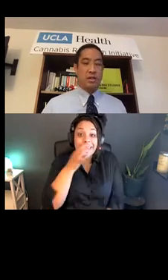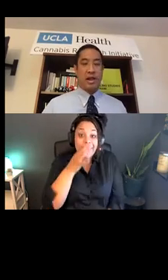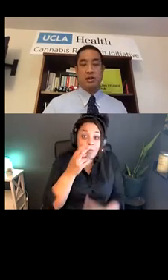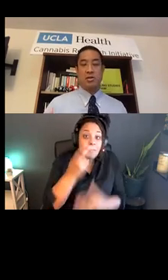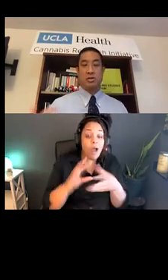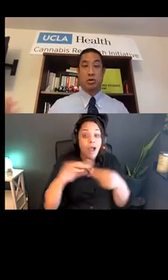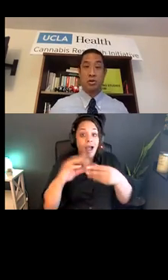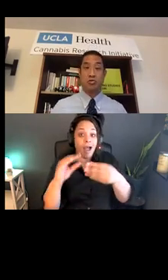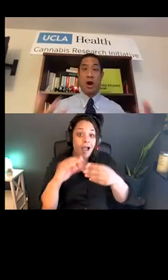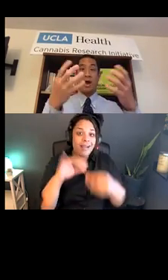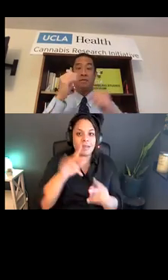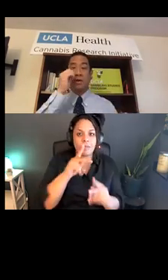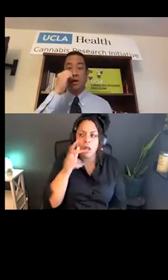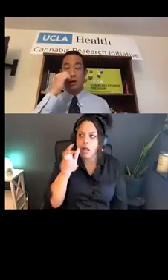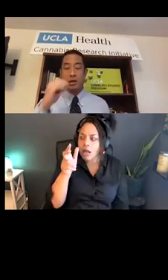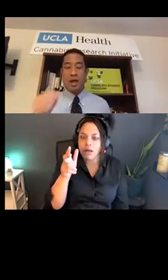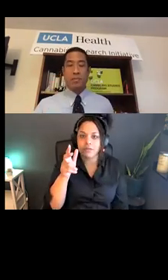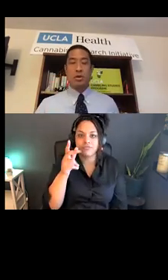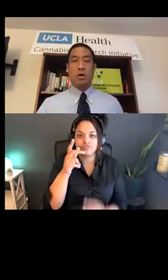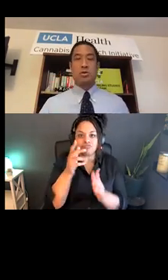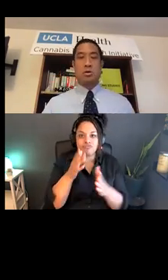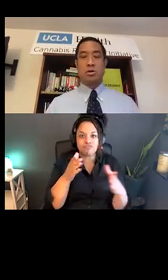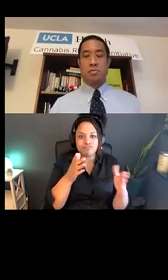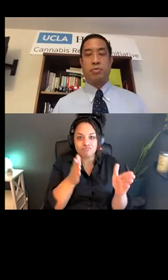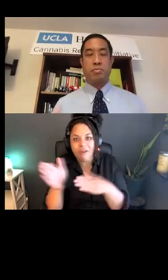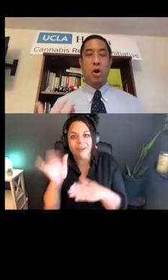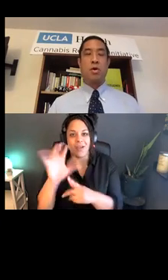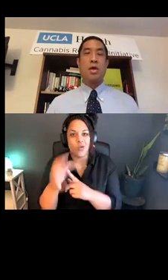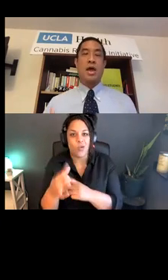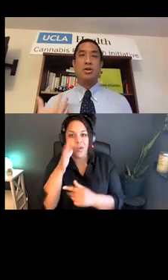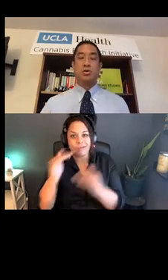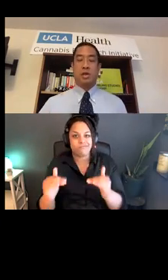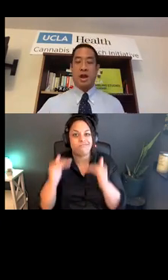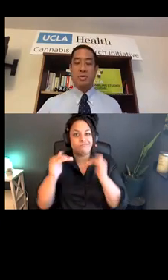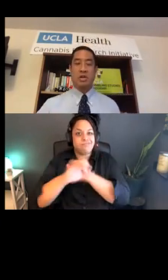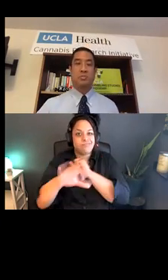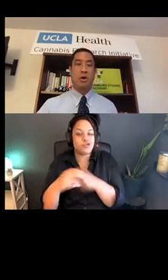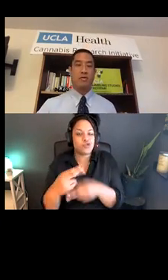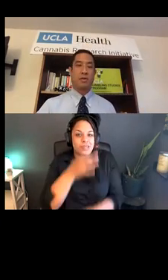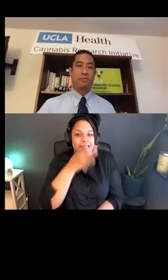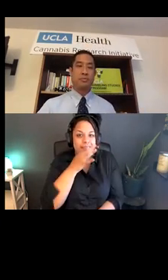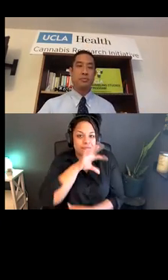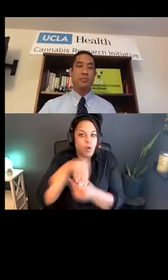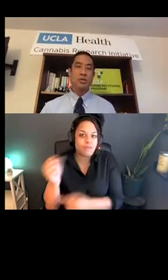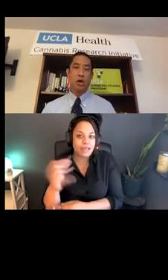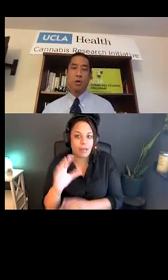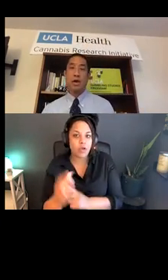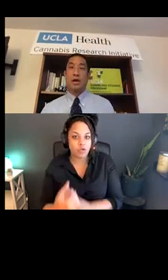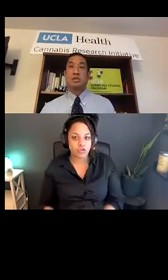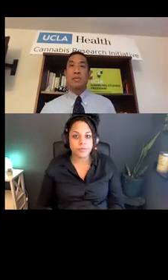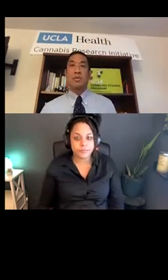I think that's going to certainly drive the gambling culture to promote and use cannabis as part of it.